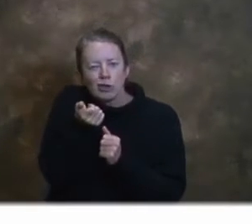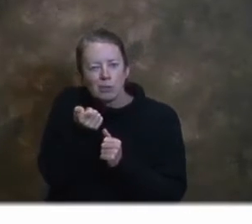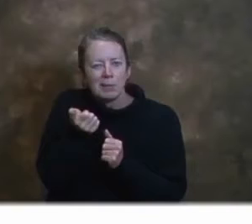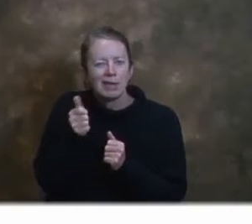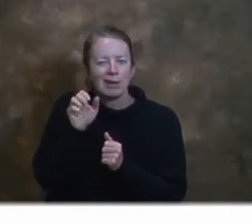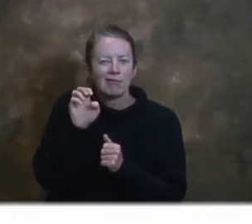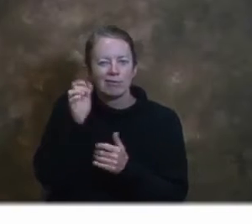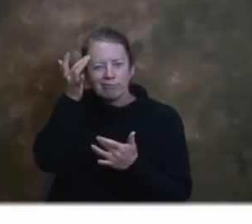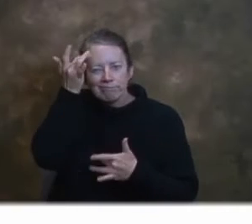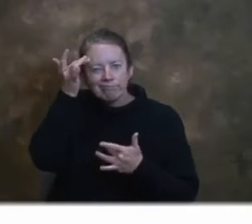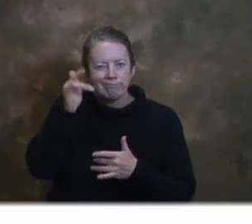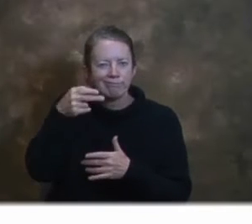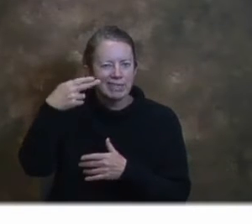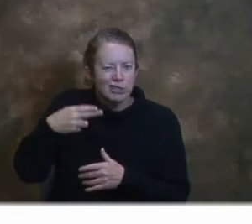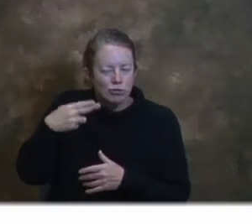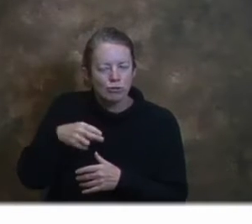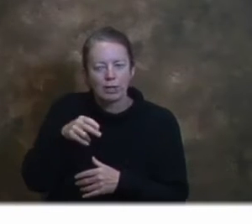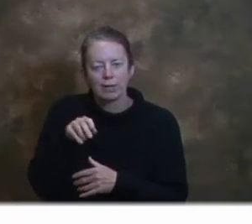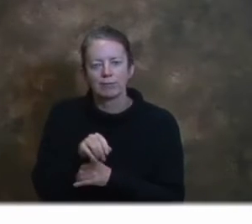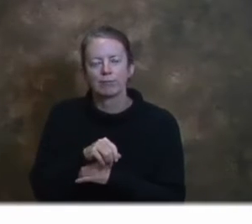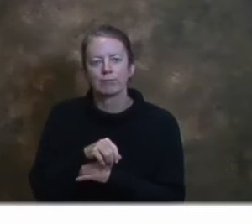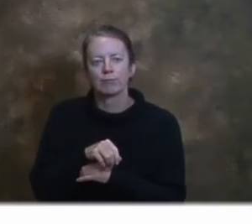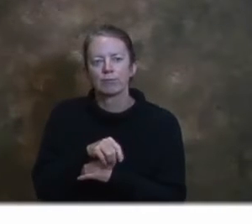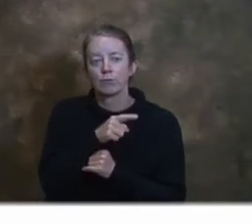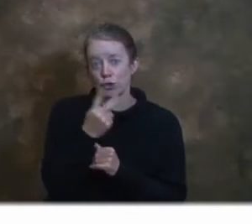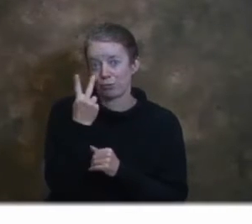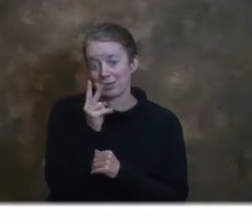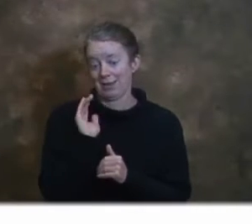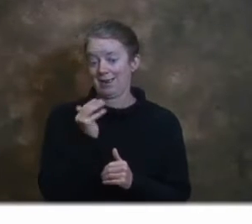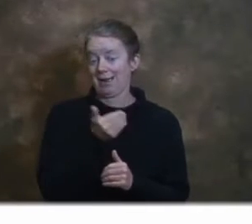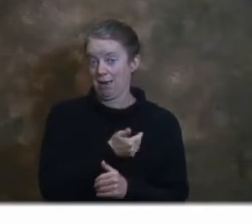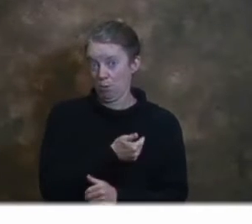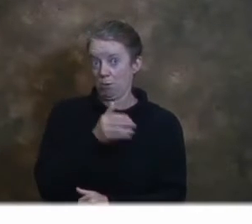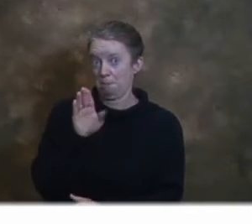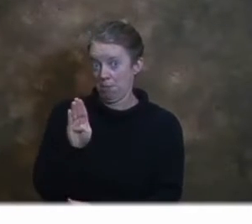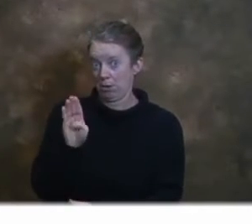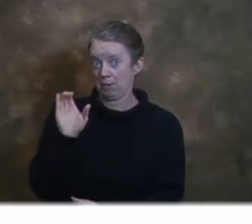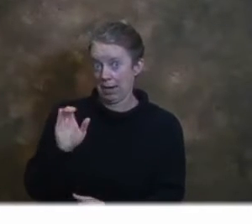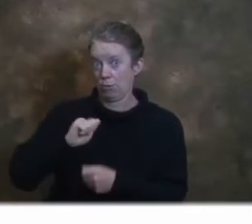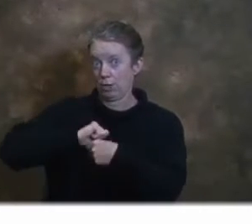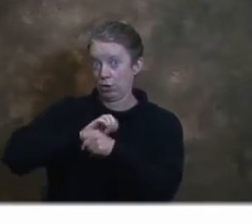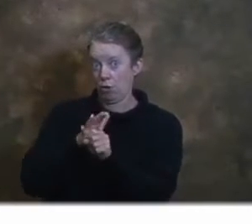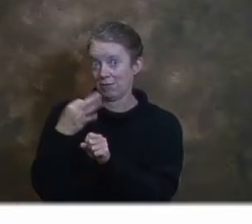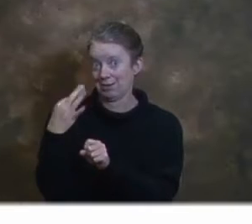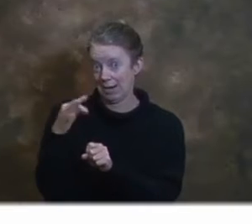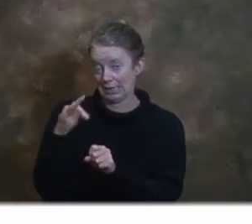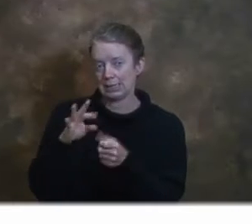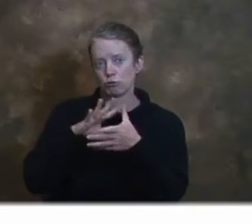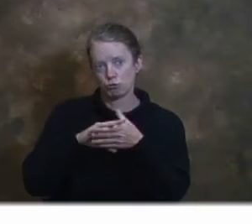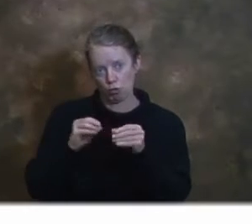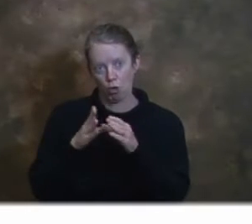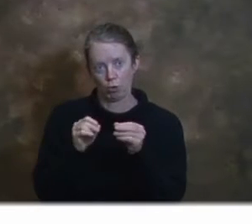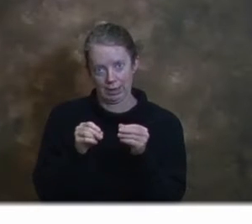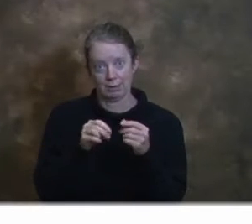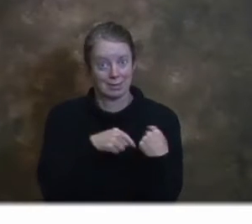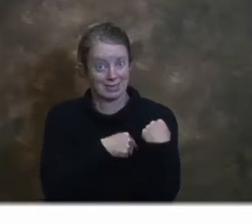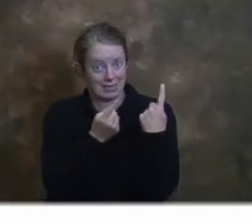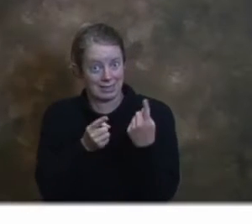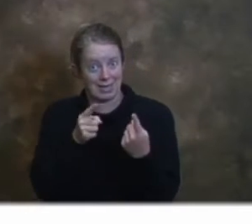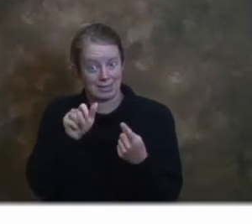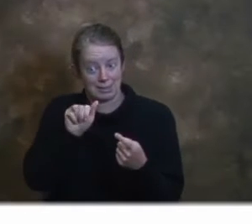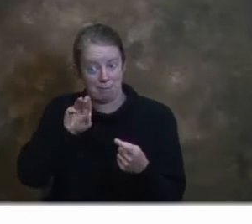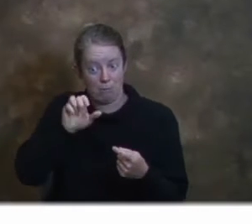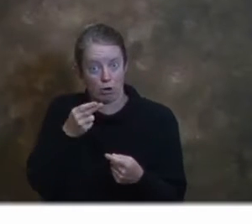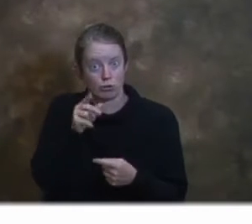what you're seeing right now is our Buncombe County COVID-19 story in peaks and valleys since March of